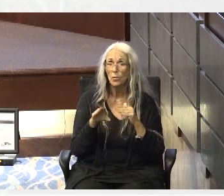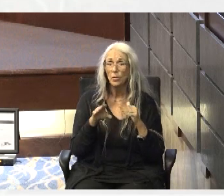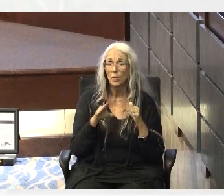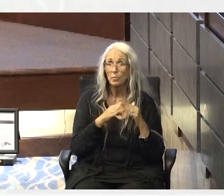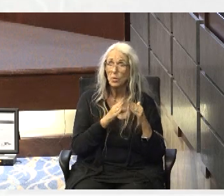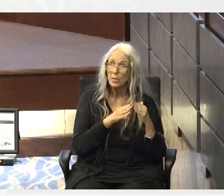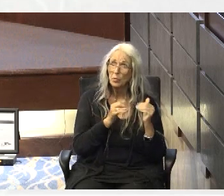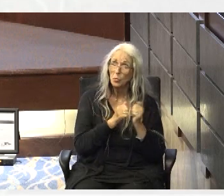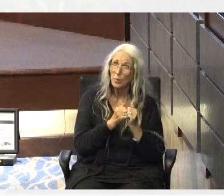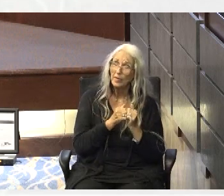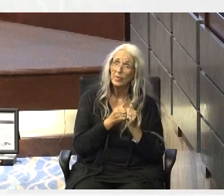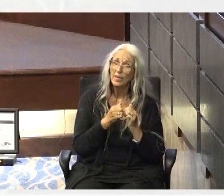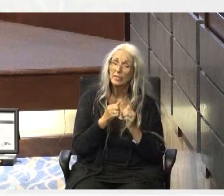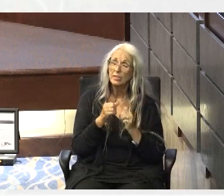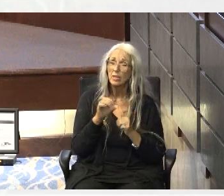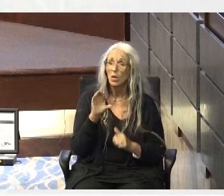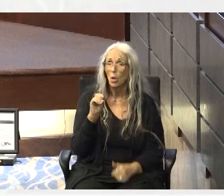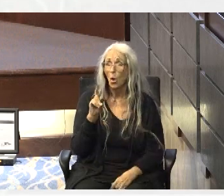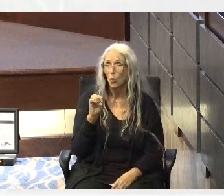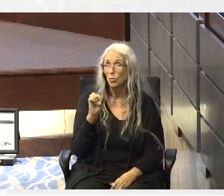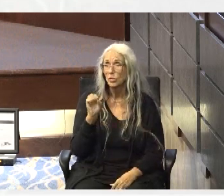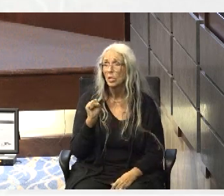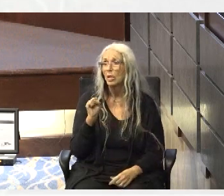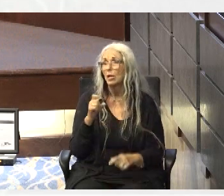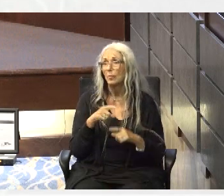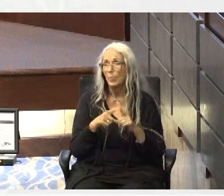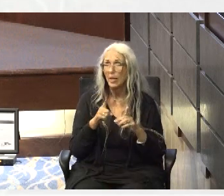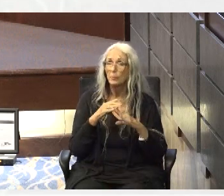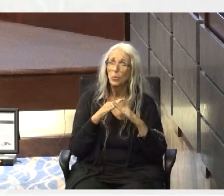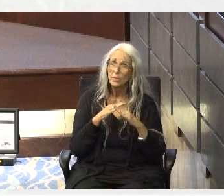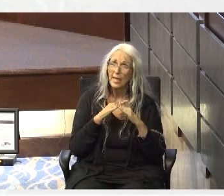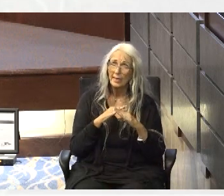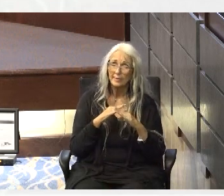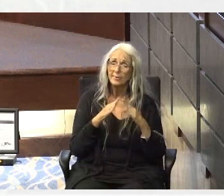do think the job we have is to protect the welfare of the city.